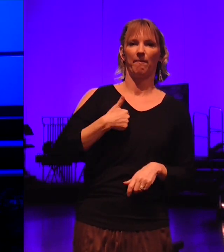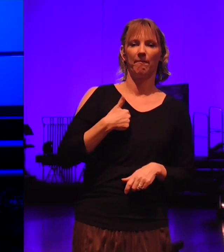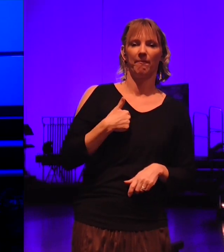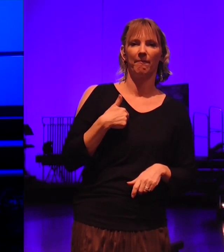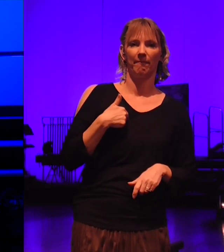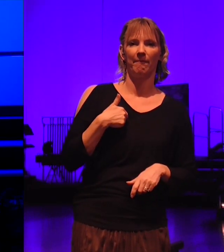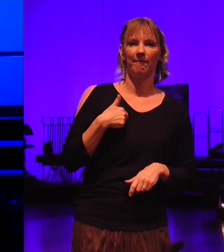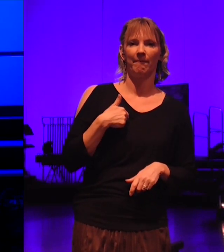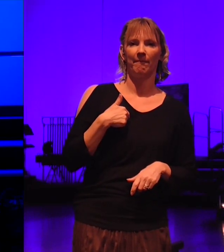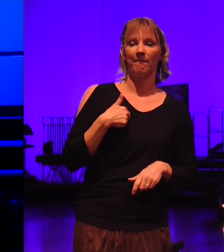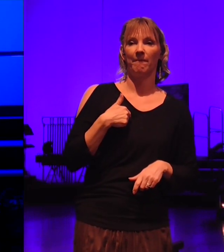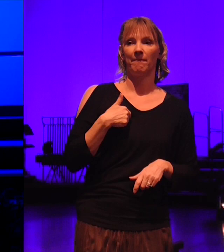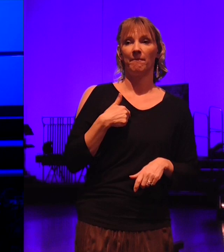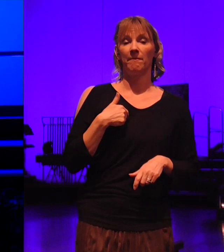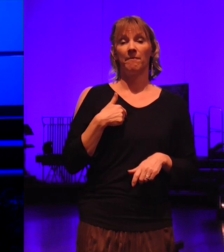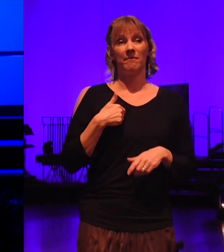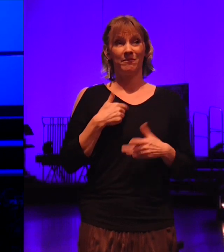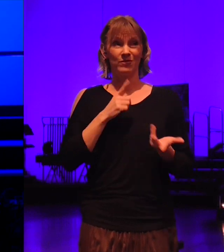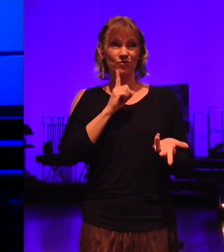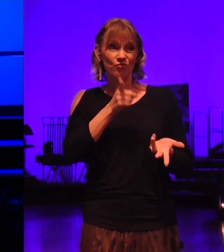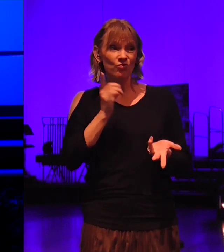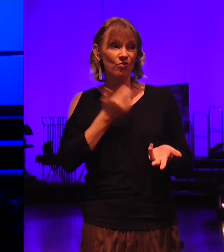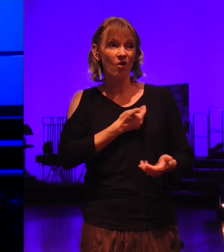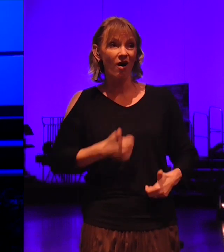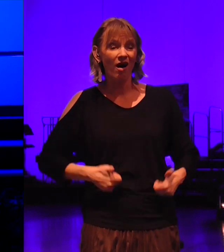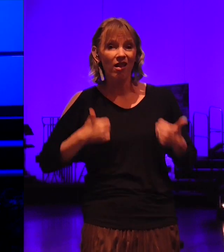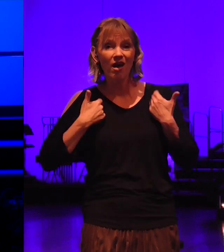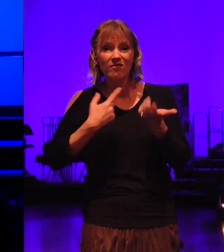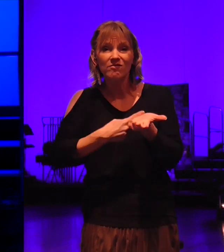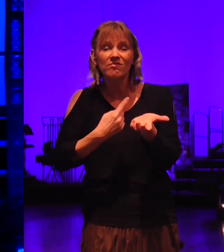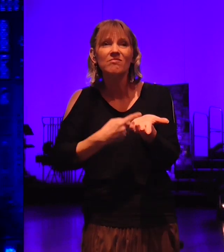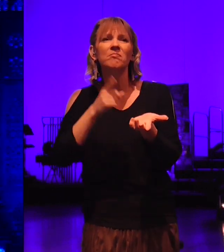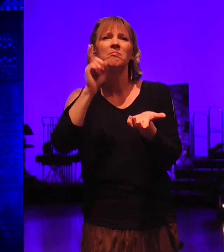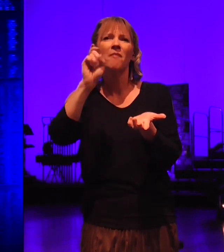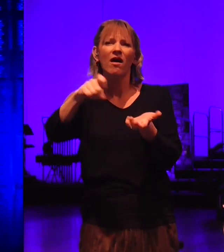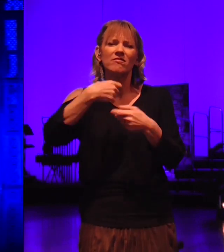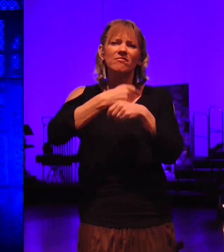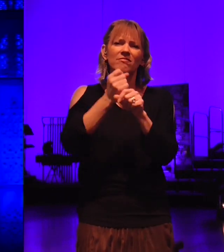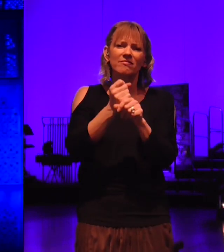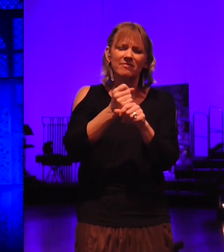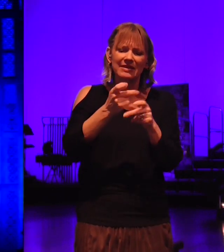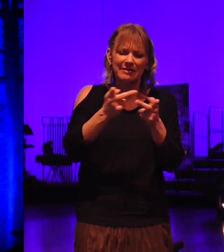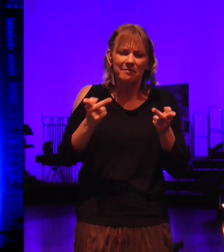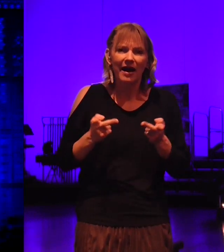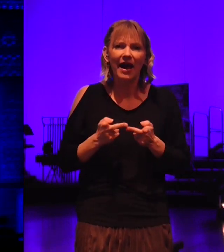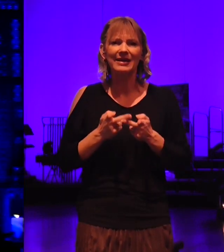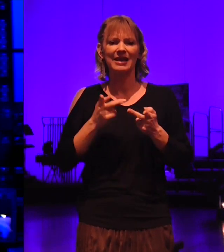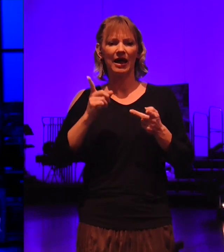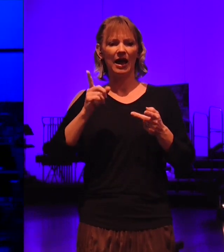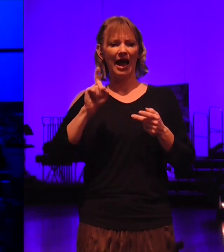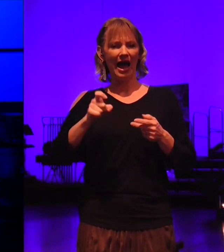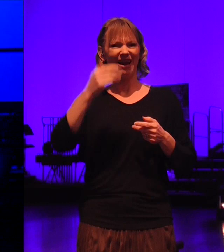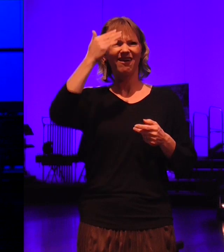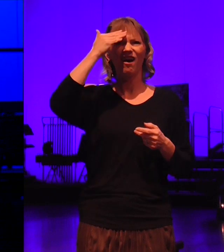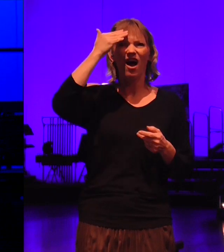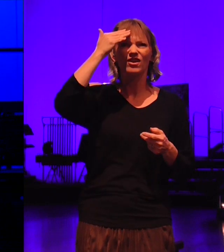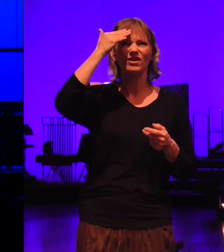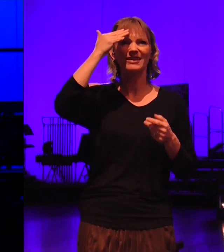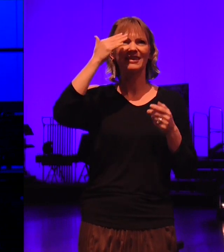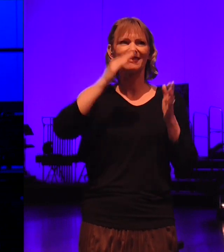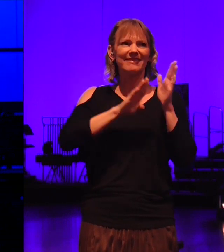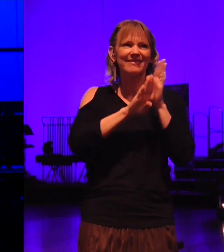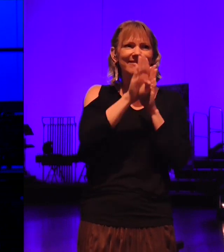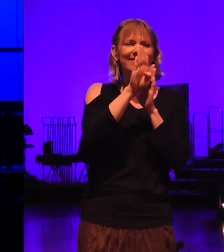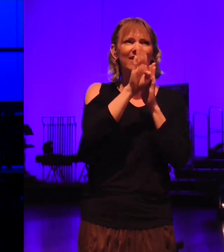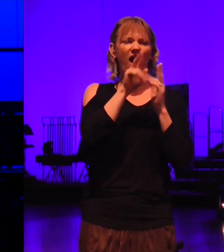And that can be so true in our life sometimes. We have to build that space. I had to grow a consciousness of coupledom. And